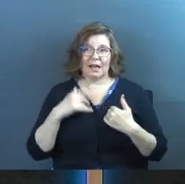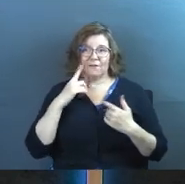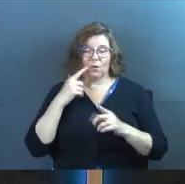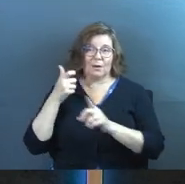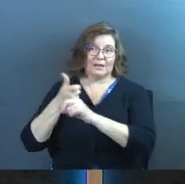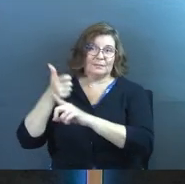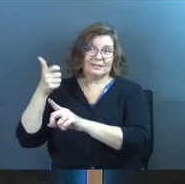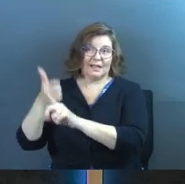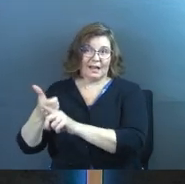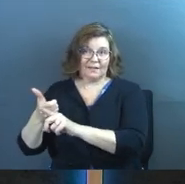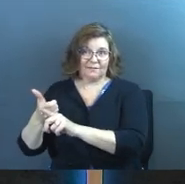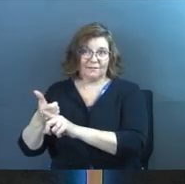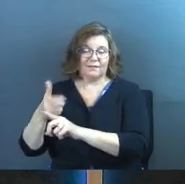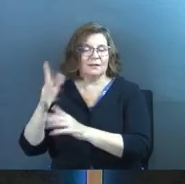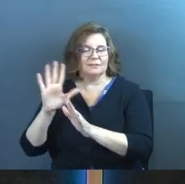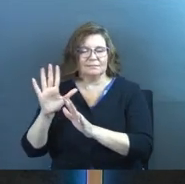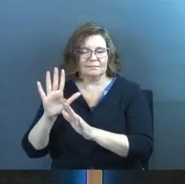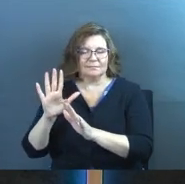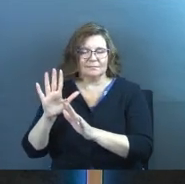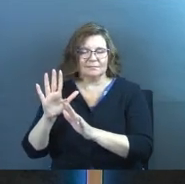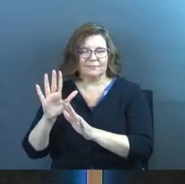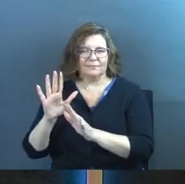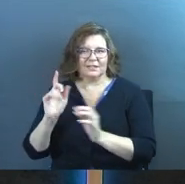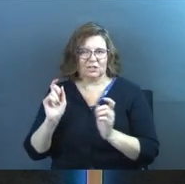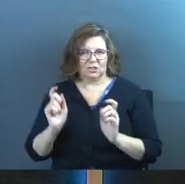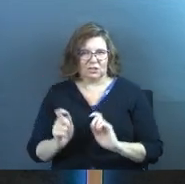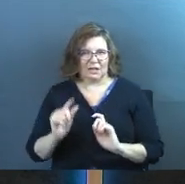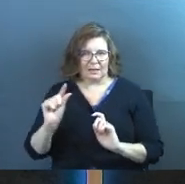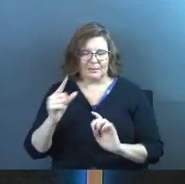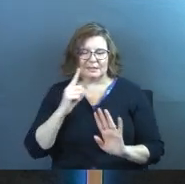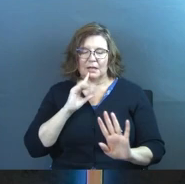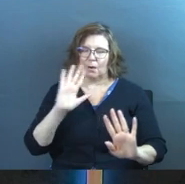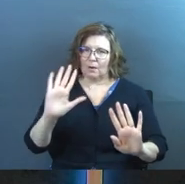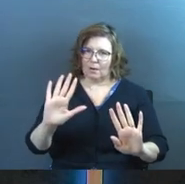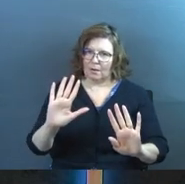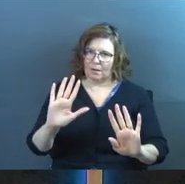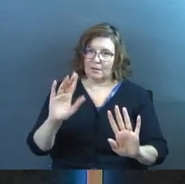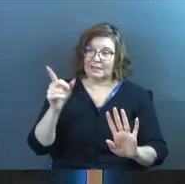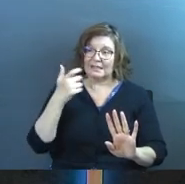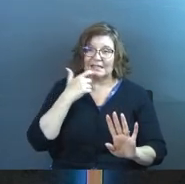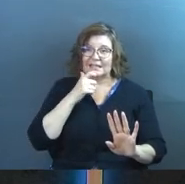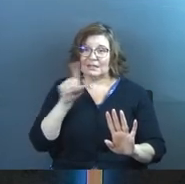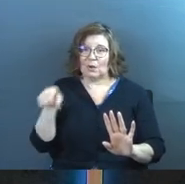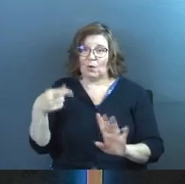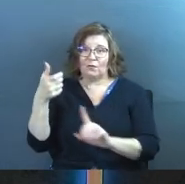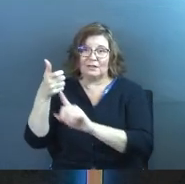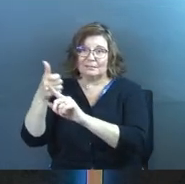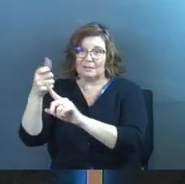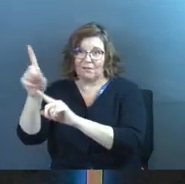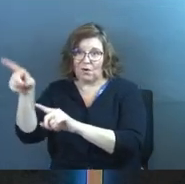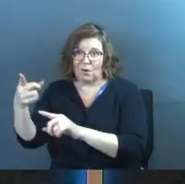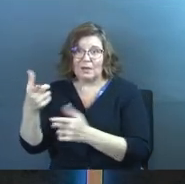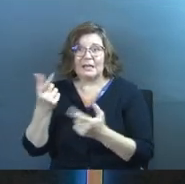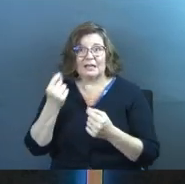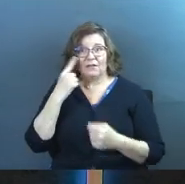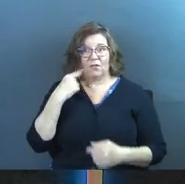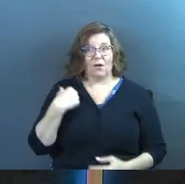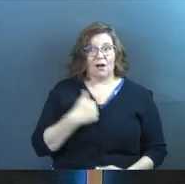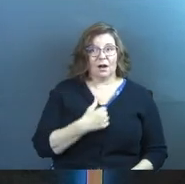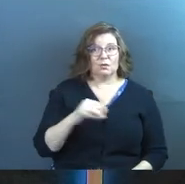for himself? This is where it changes just a little bit and says, wait a second, he just didn't do this for him. He did this for